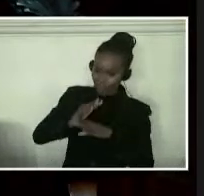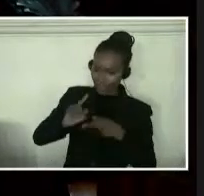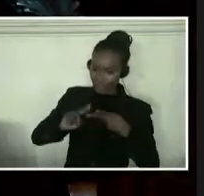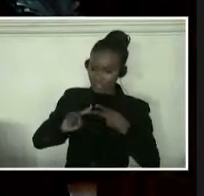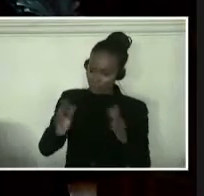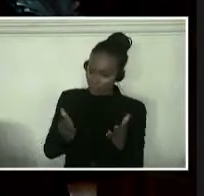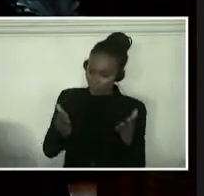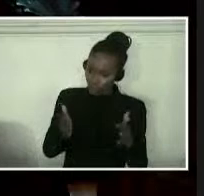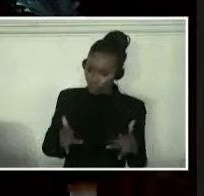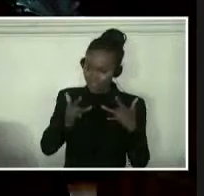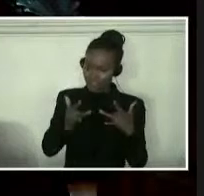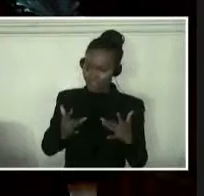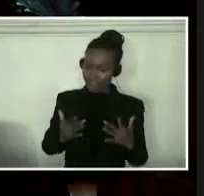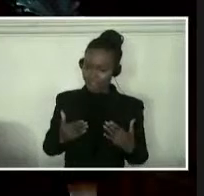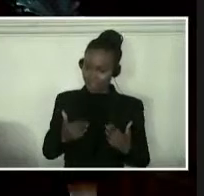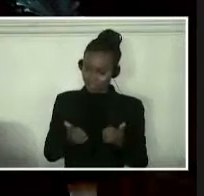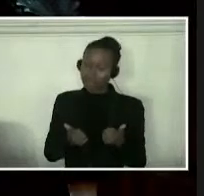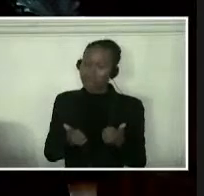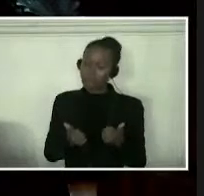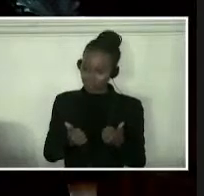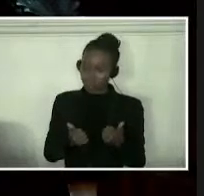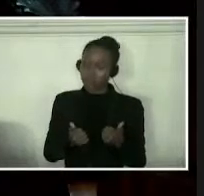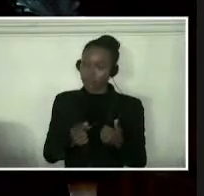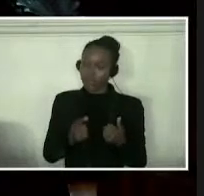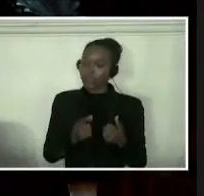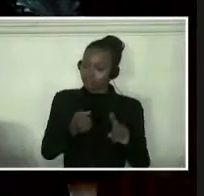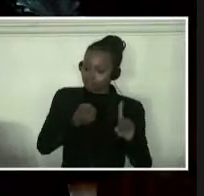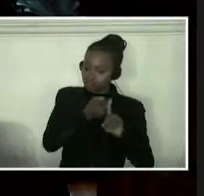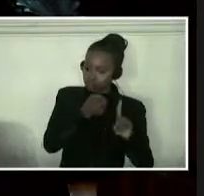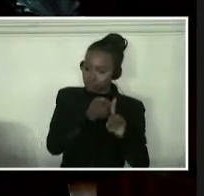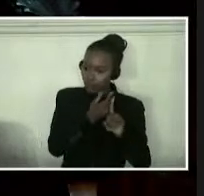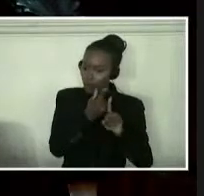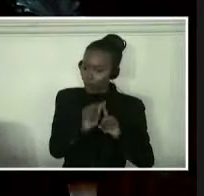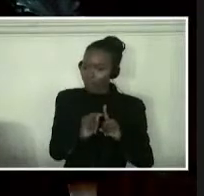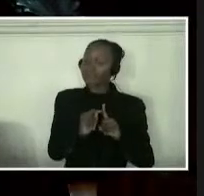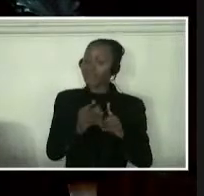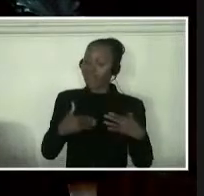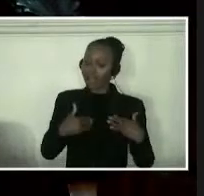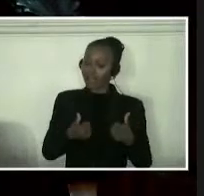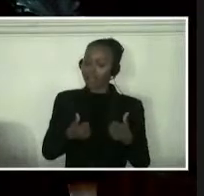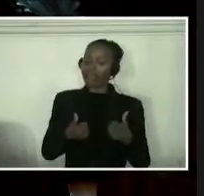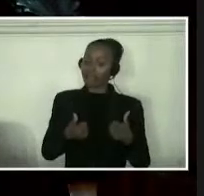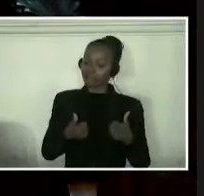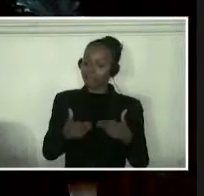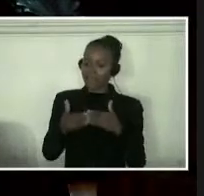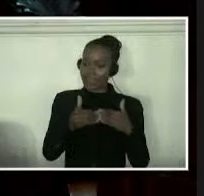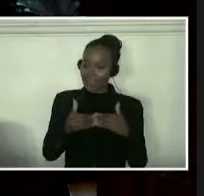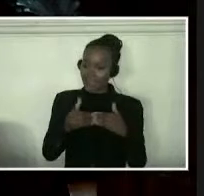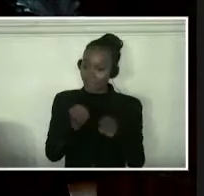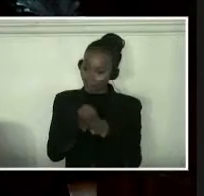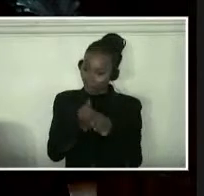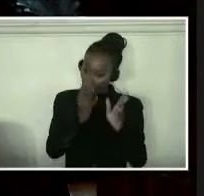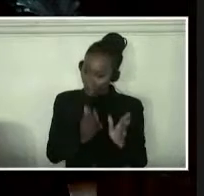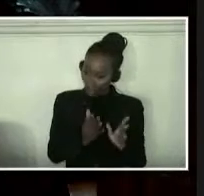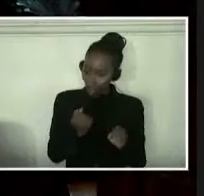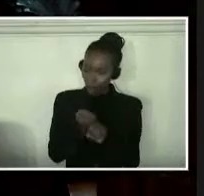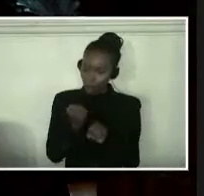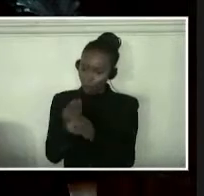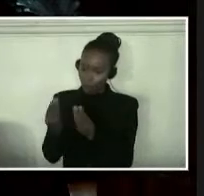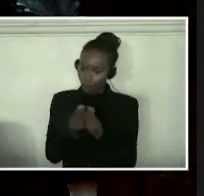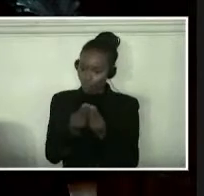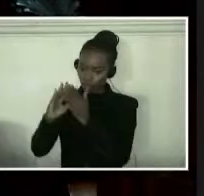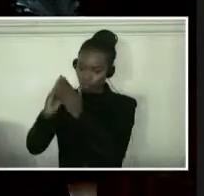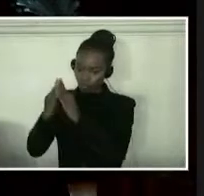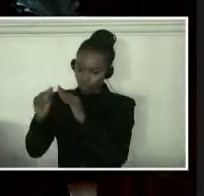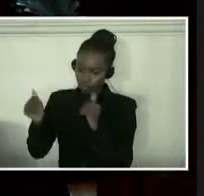healthy lifestyle it also advocates for the establishment of a system whereby healthcare workers work closely with communities mapping areas understanding